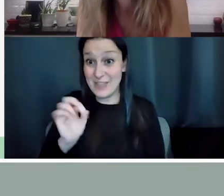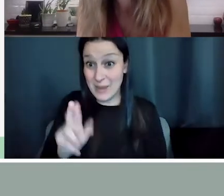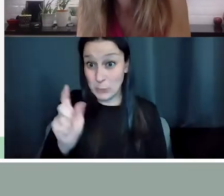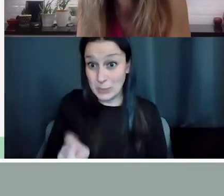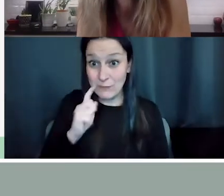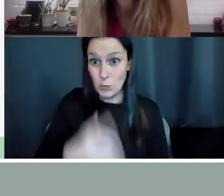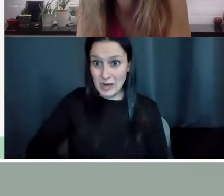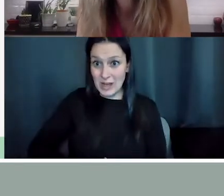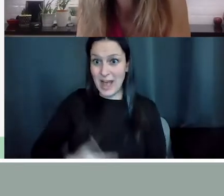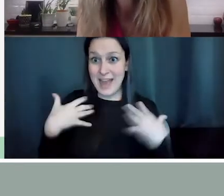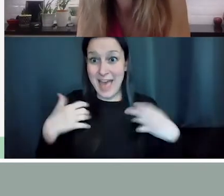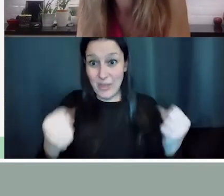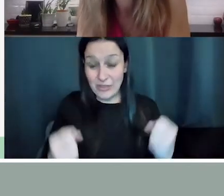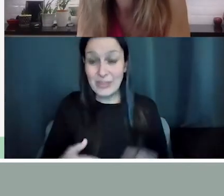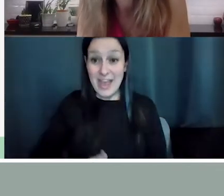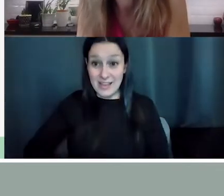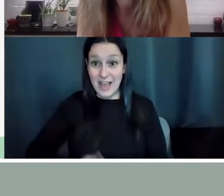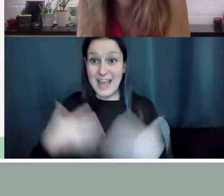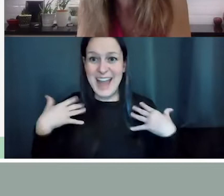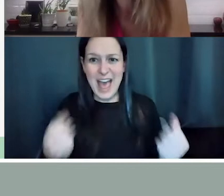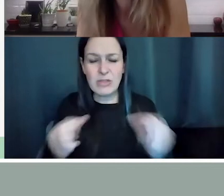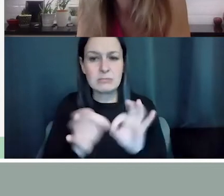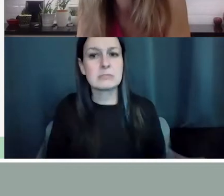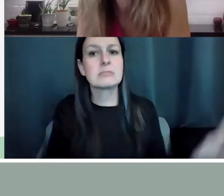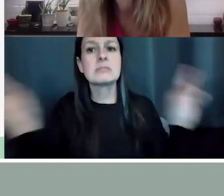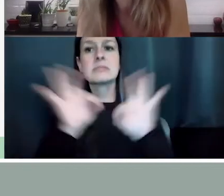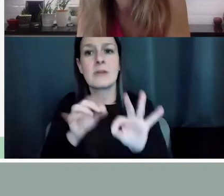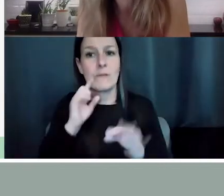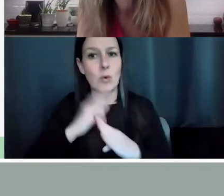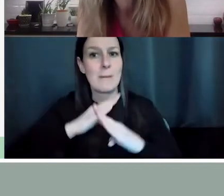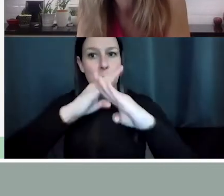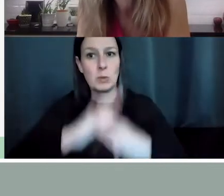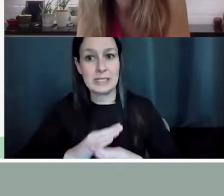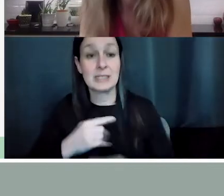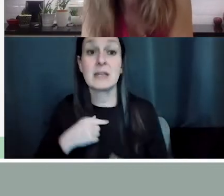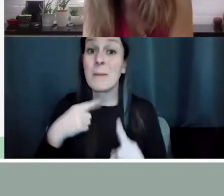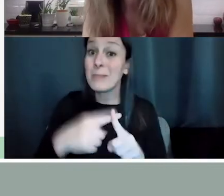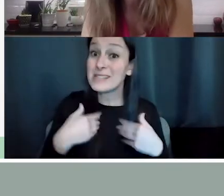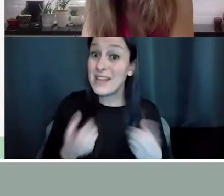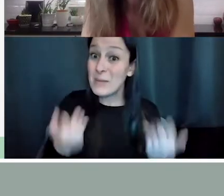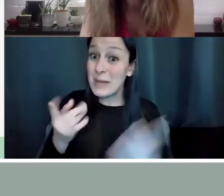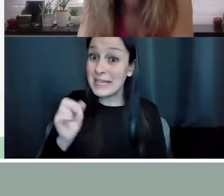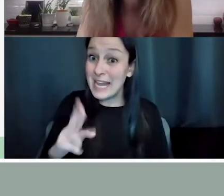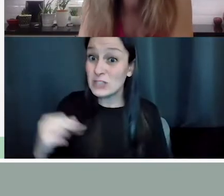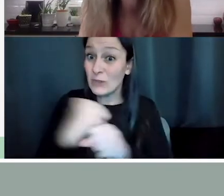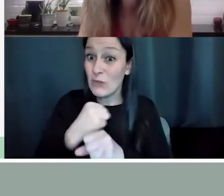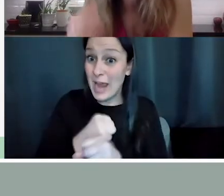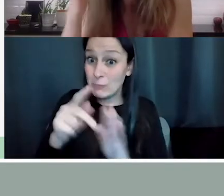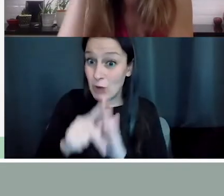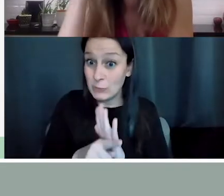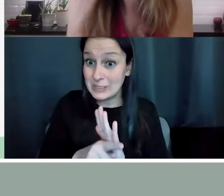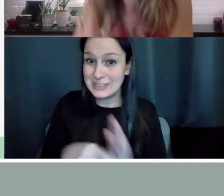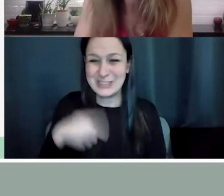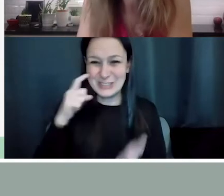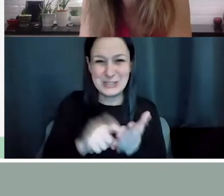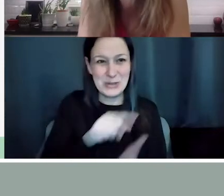And gut health is key for immunity. They also have a lot of cancer-fighting properties. So there's the whole family. You see the little